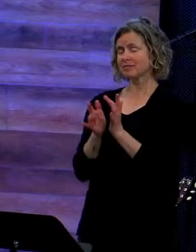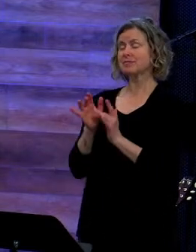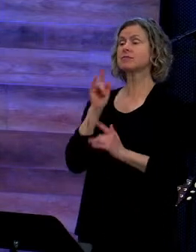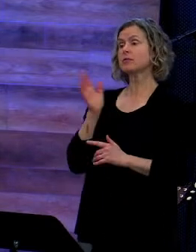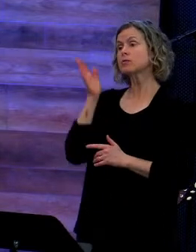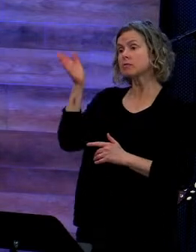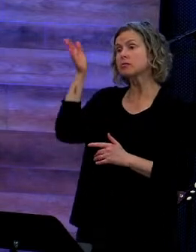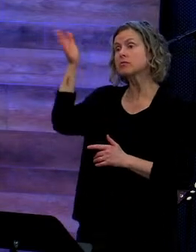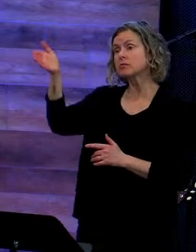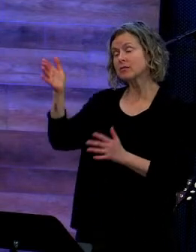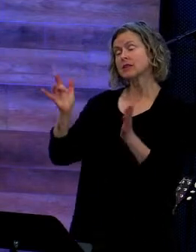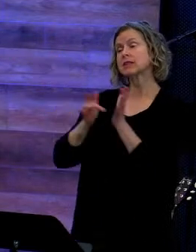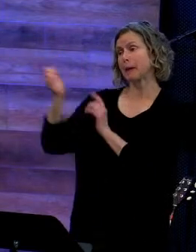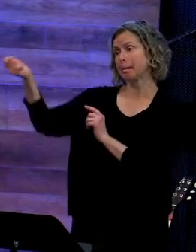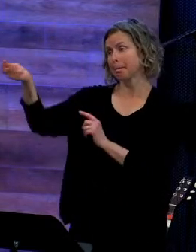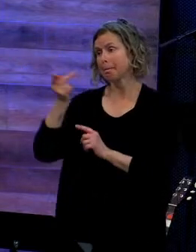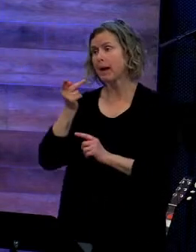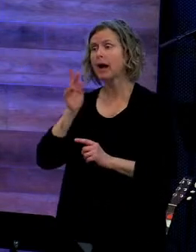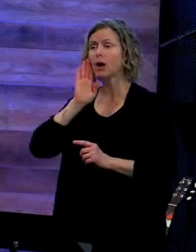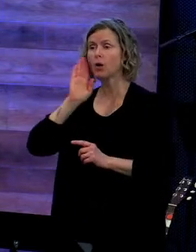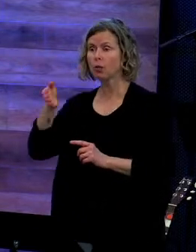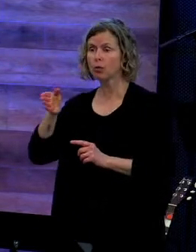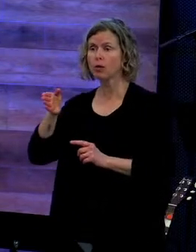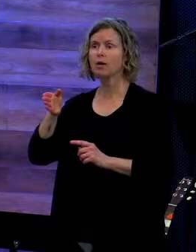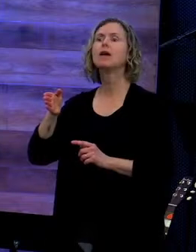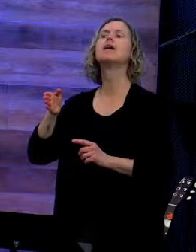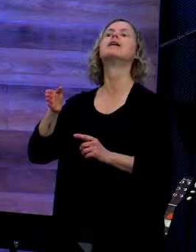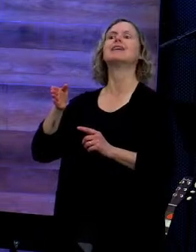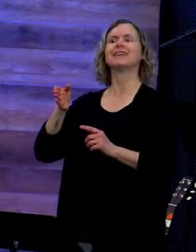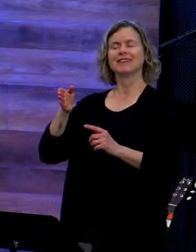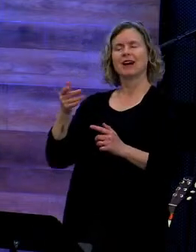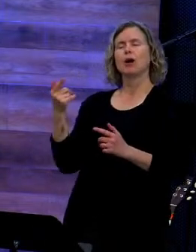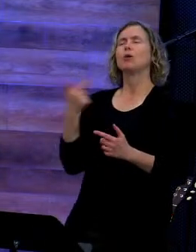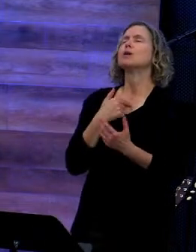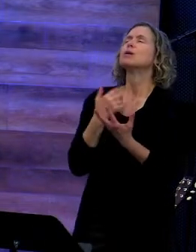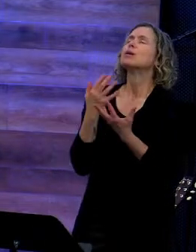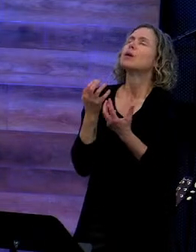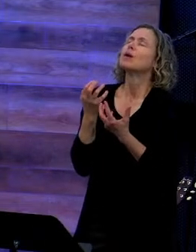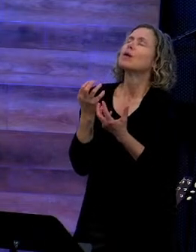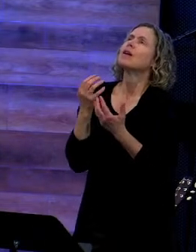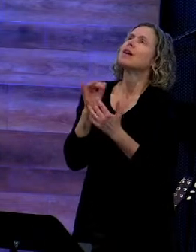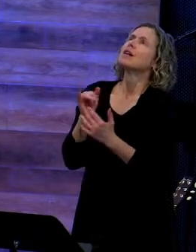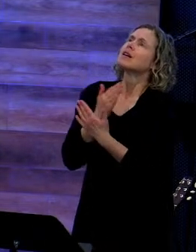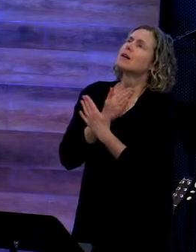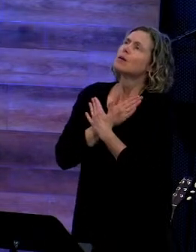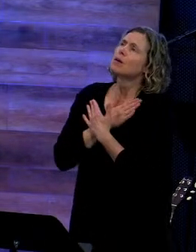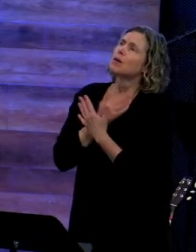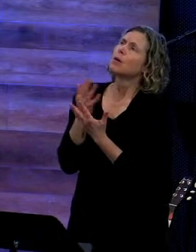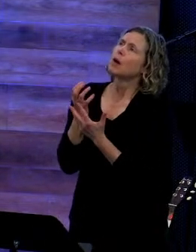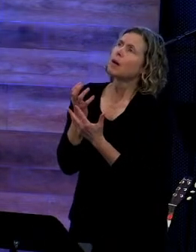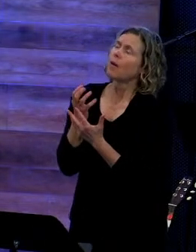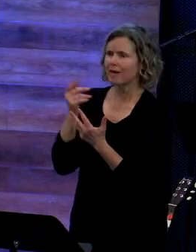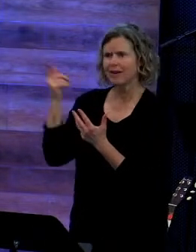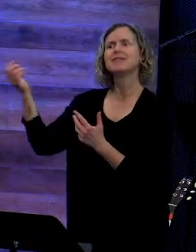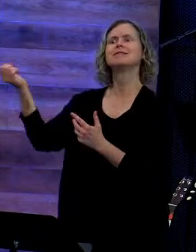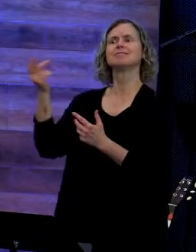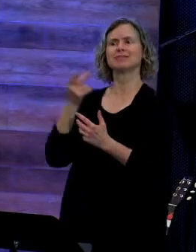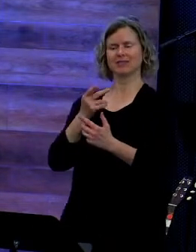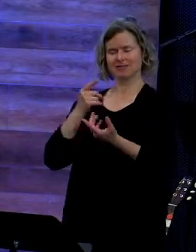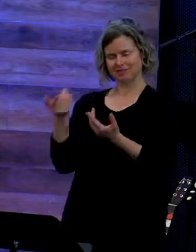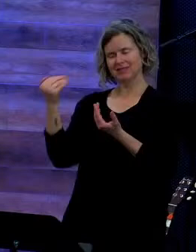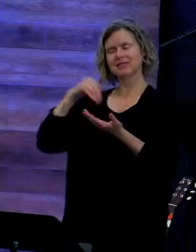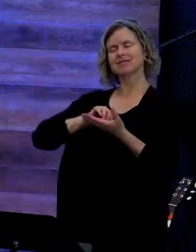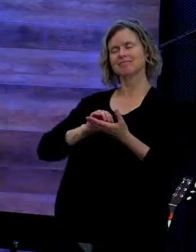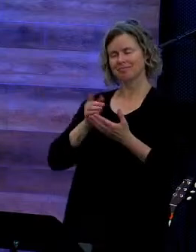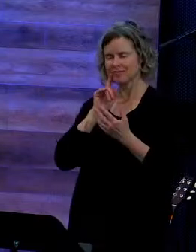for. The day when there is no more evening and morning, there's just life with God,